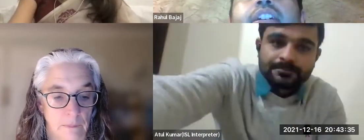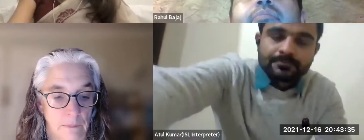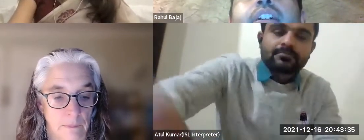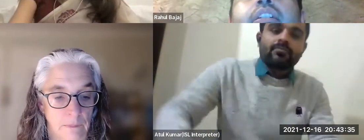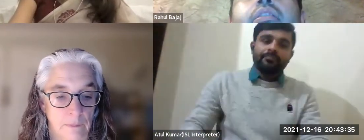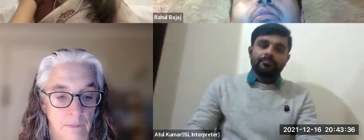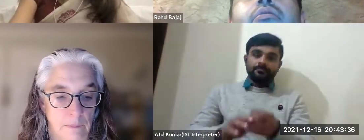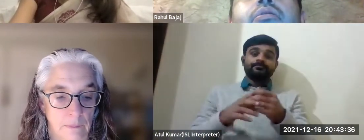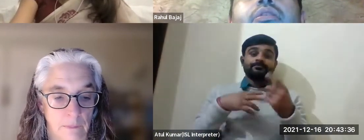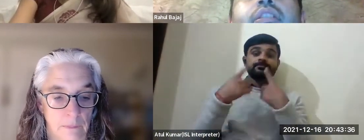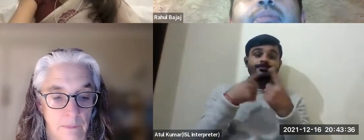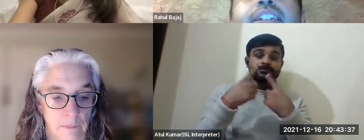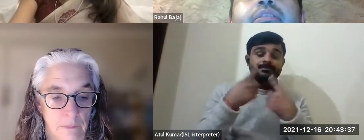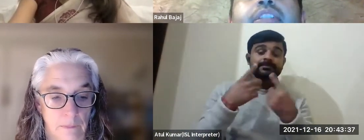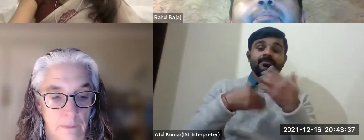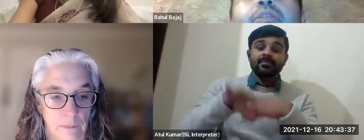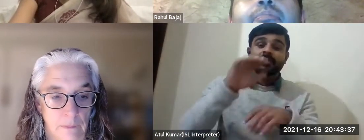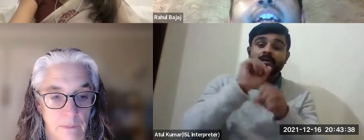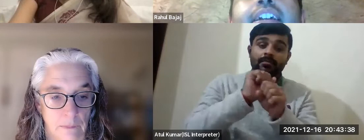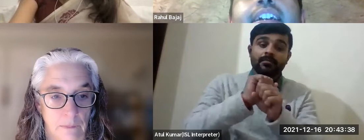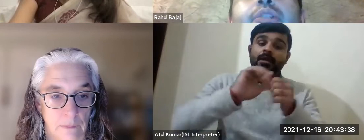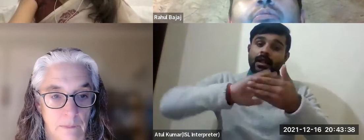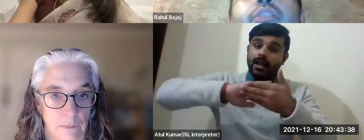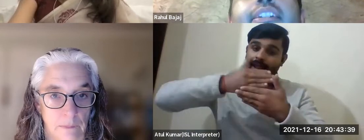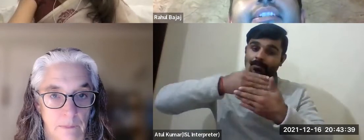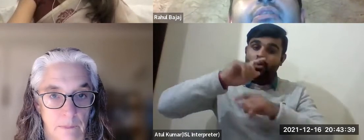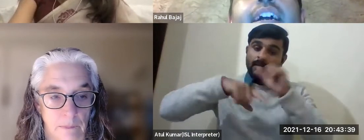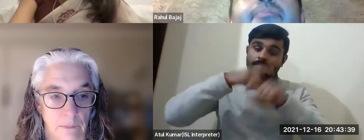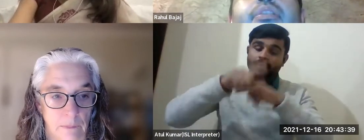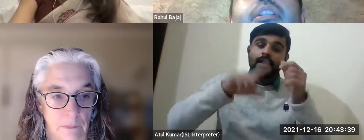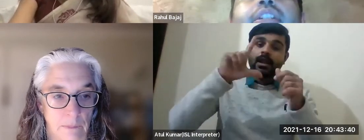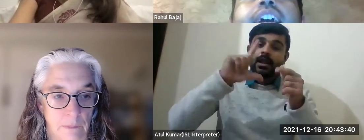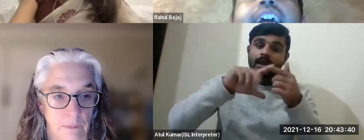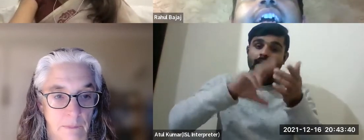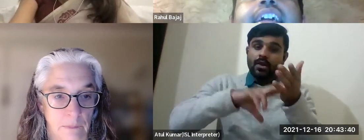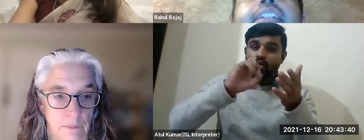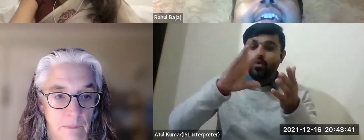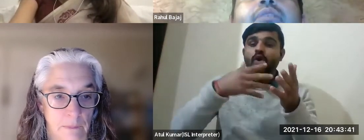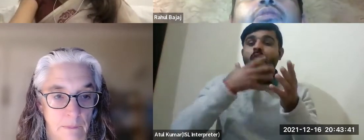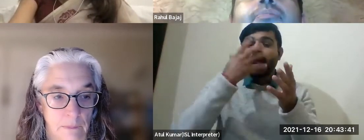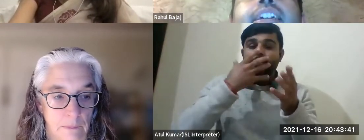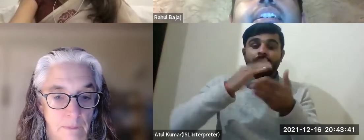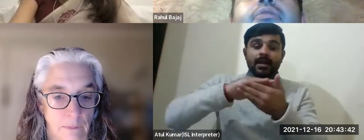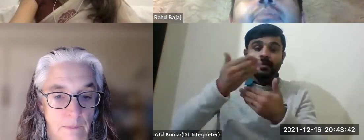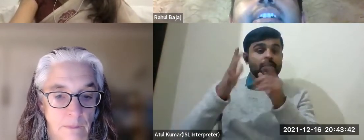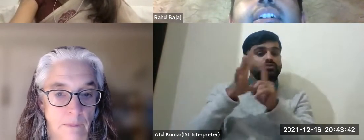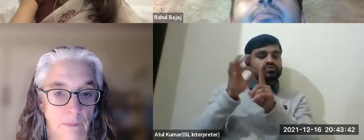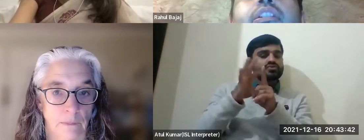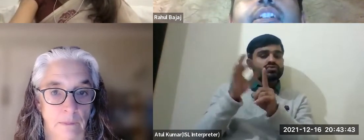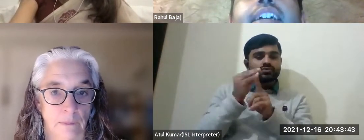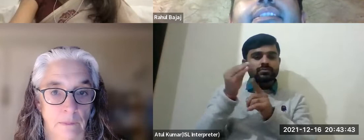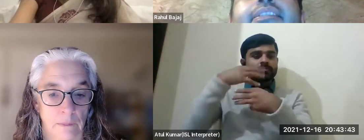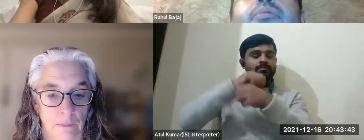we're talking about a particular laptop brand like Lenovo, let's say, or Apple, and they do something to make